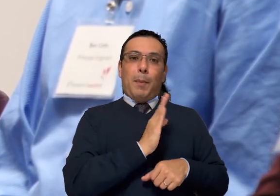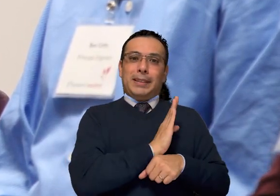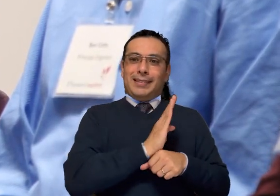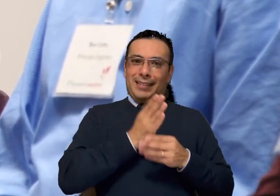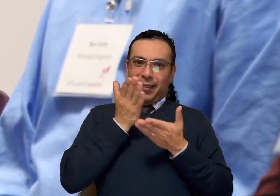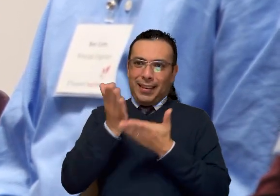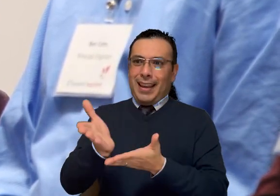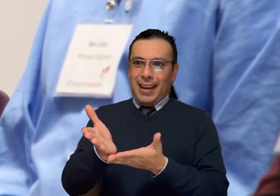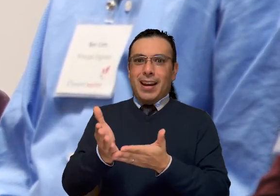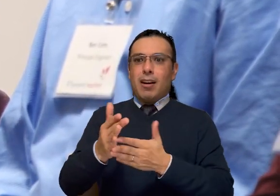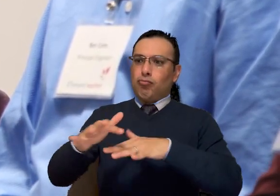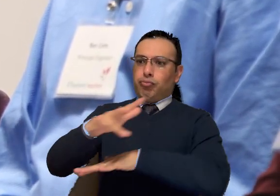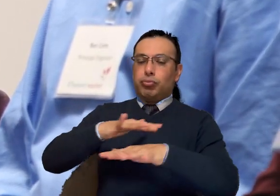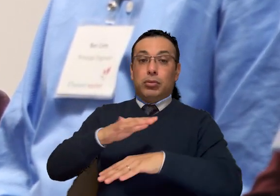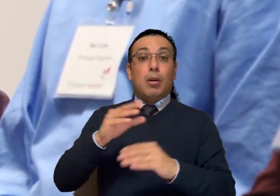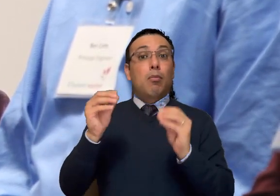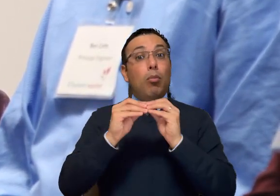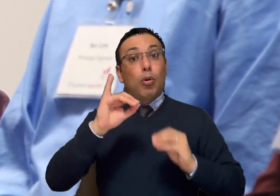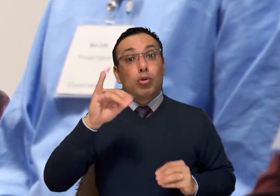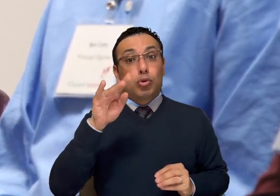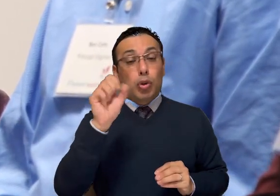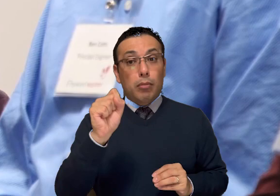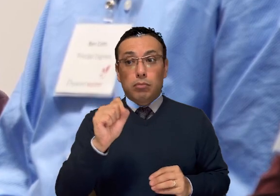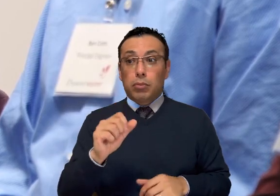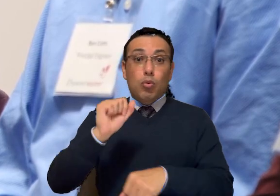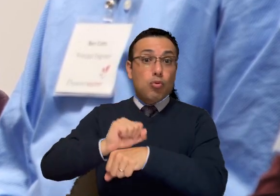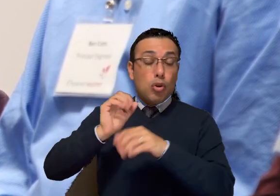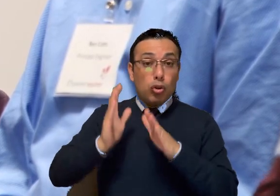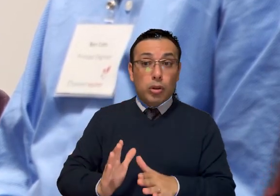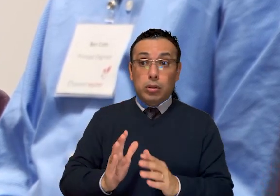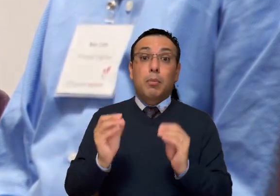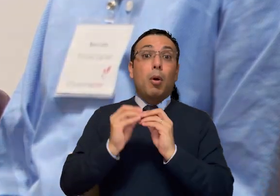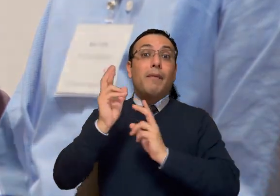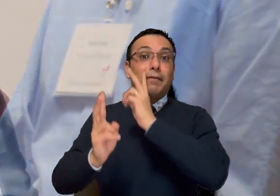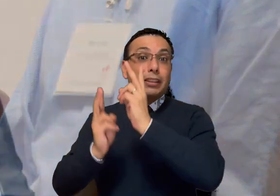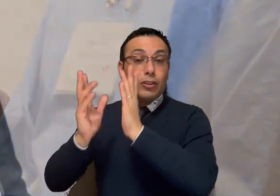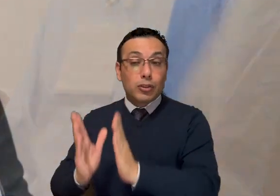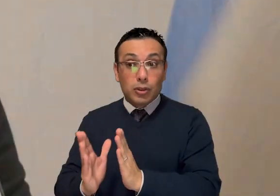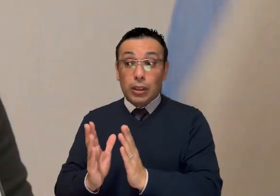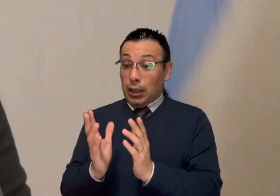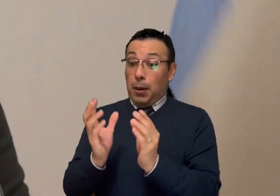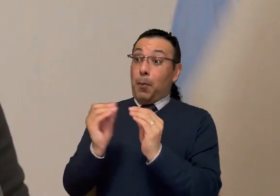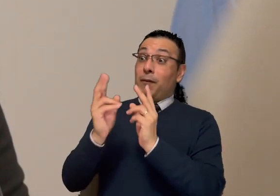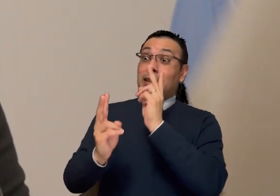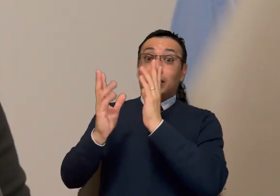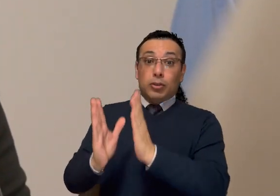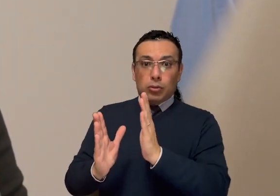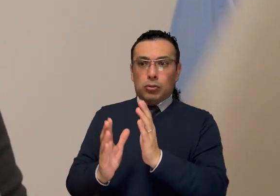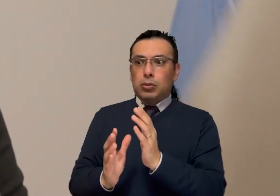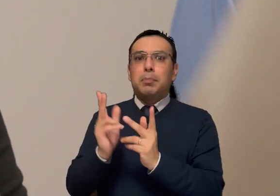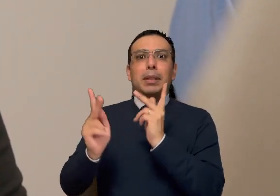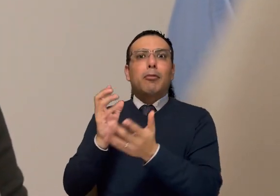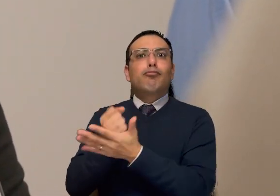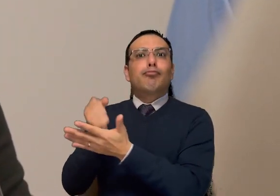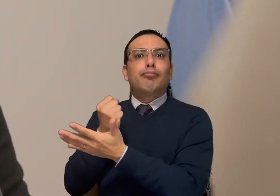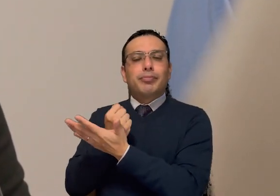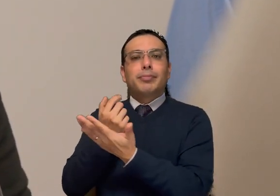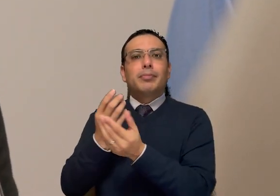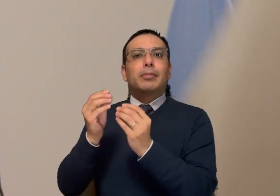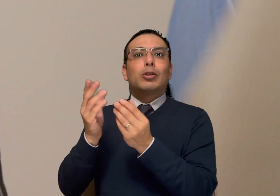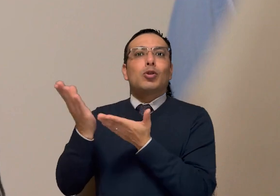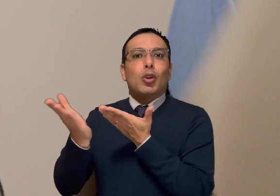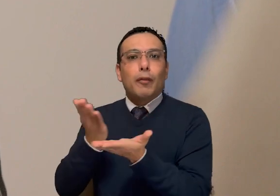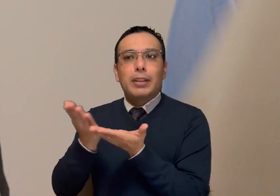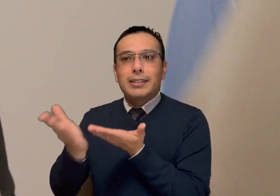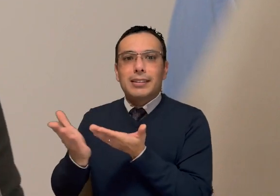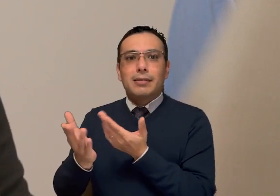visitors, therefore more use of local, services, restaurants, hotels. So actually what we have seen is quite a positive impact.